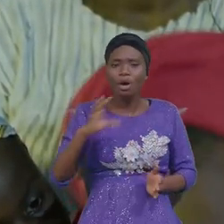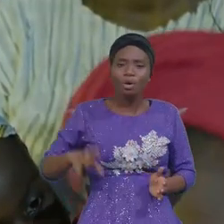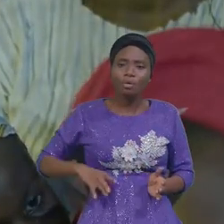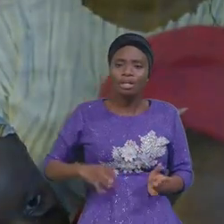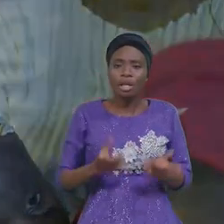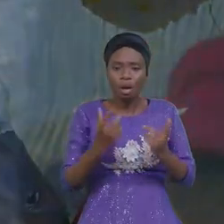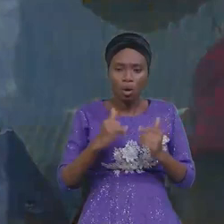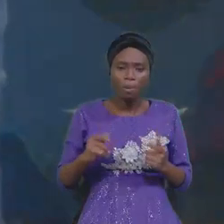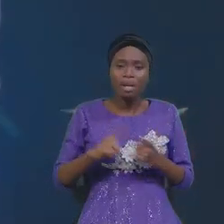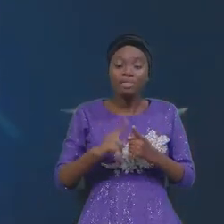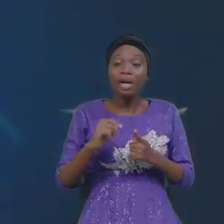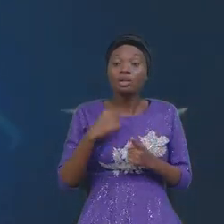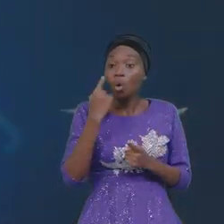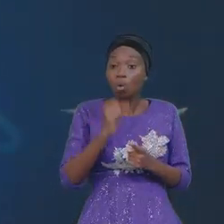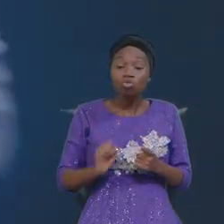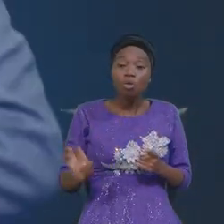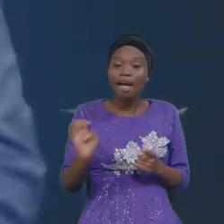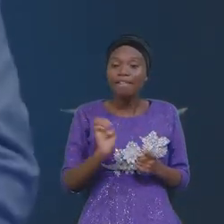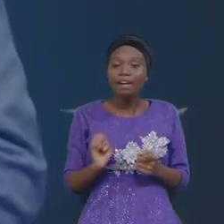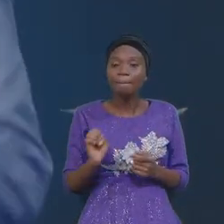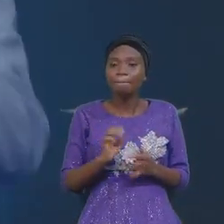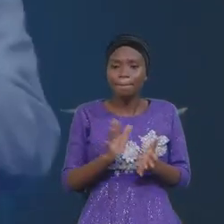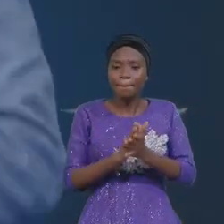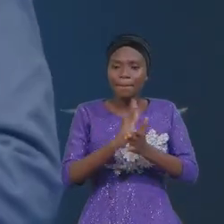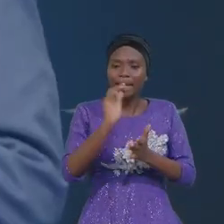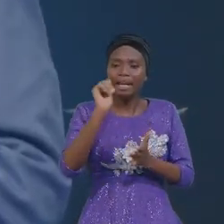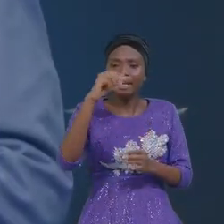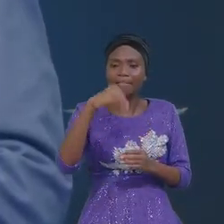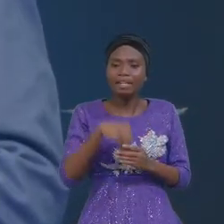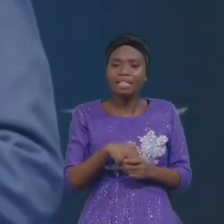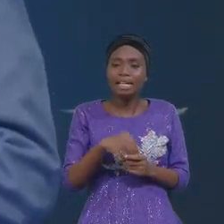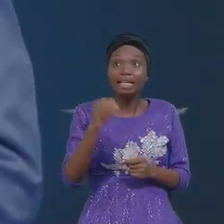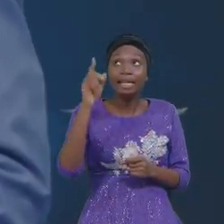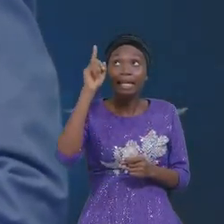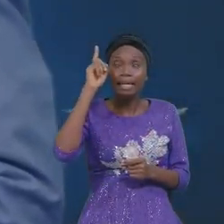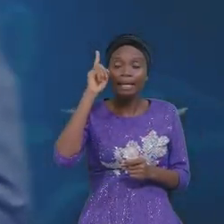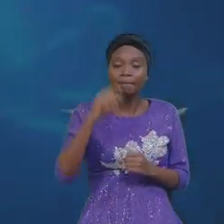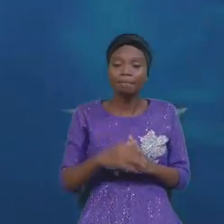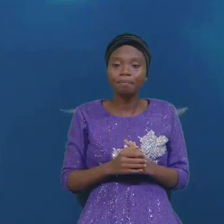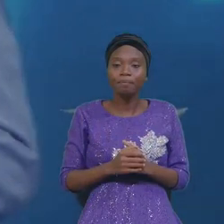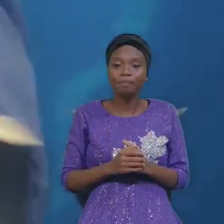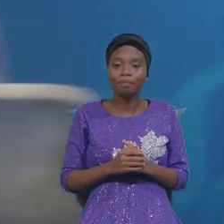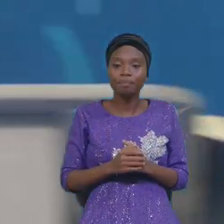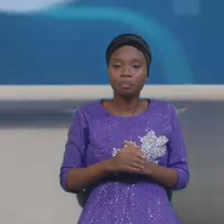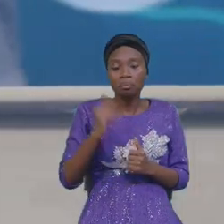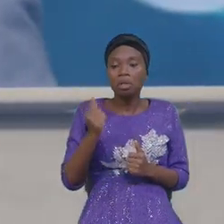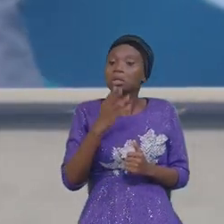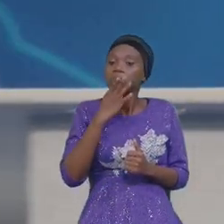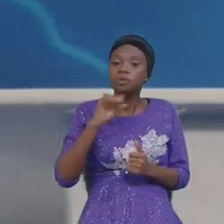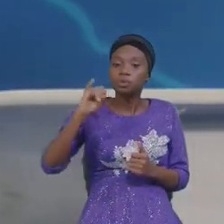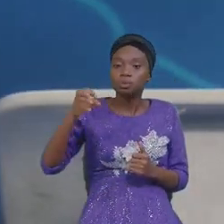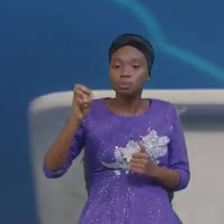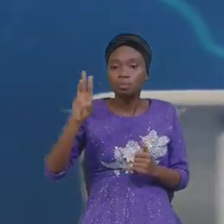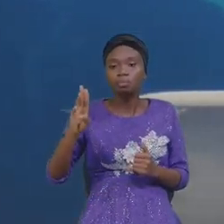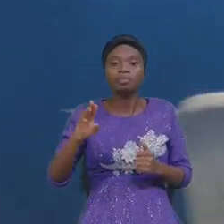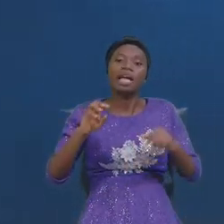that whosoever believeth in him, a Jew, a